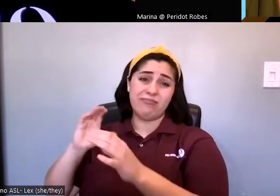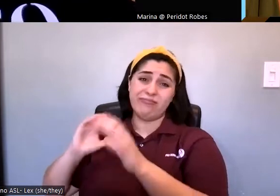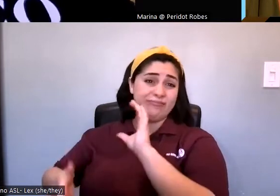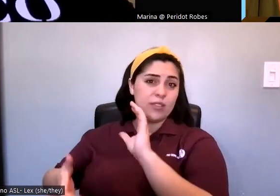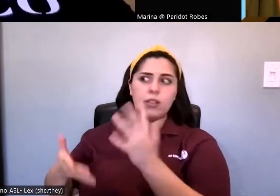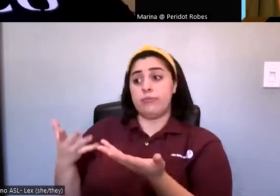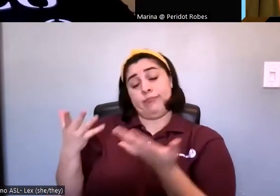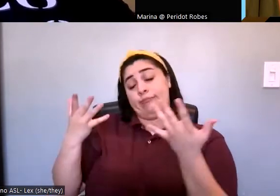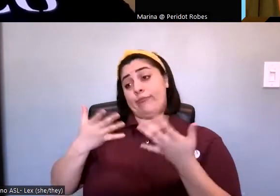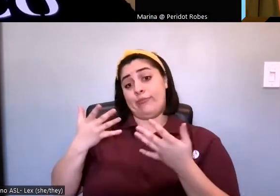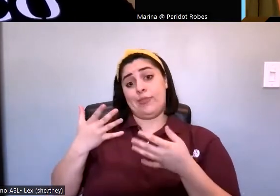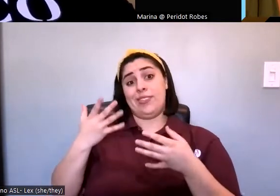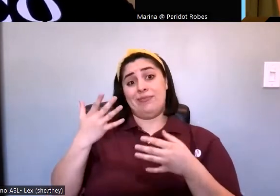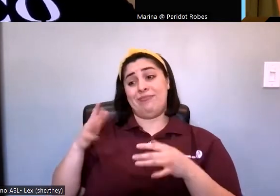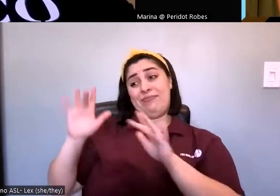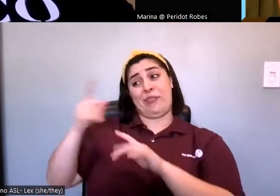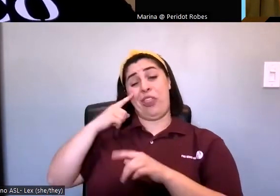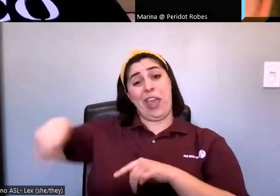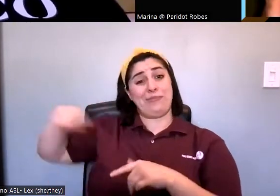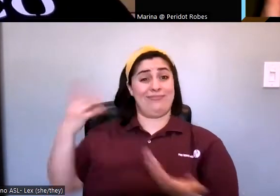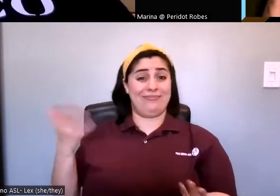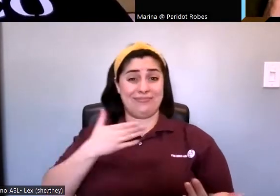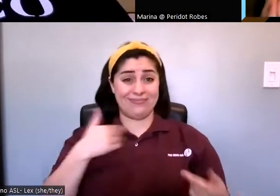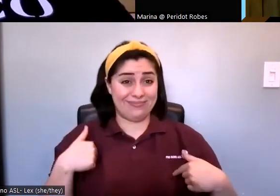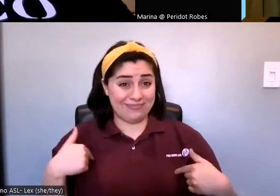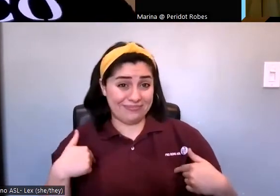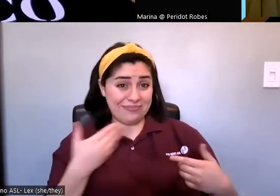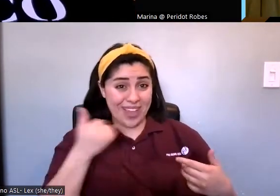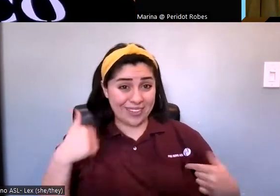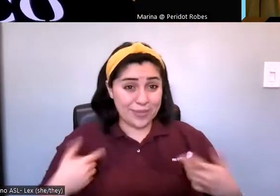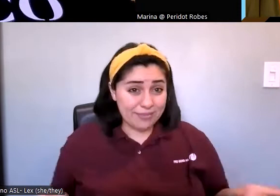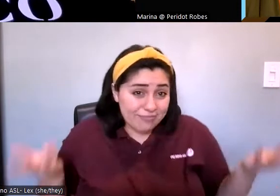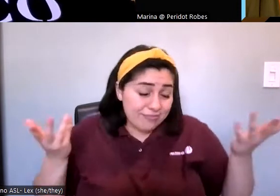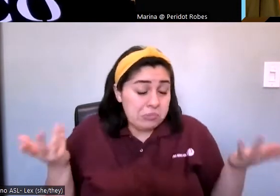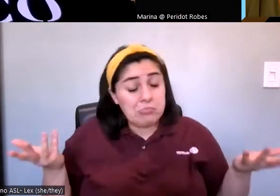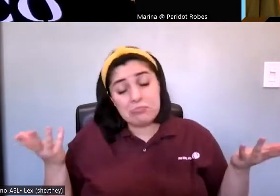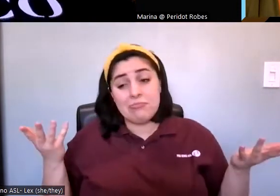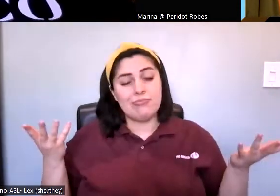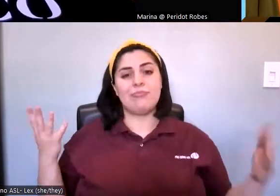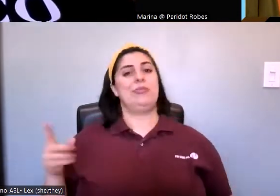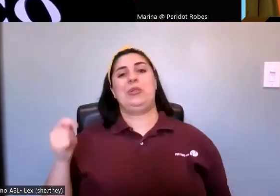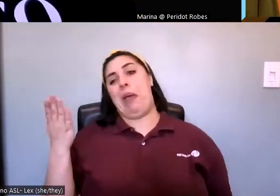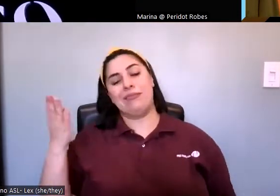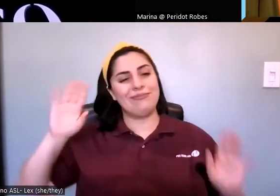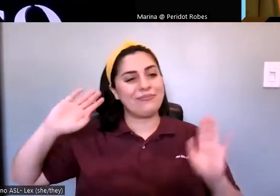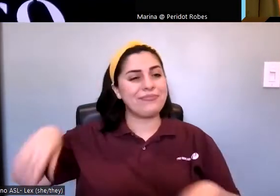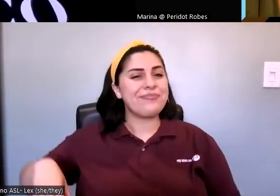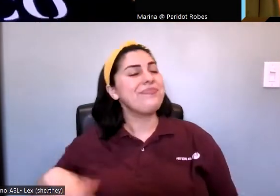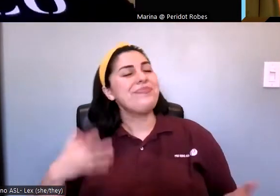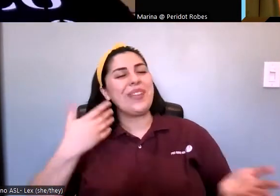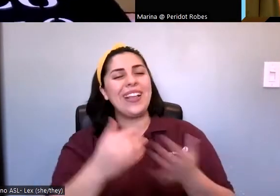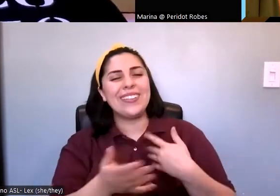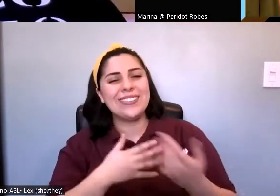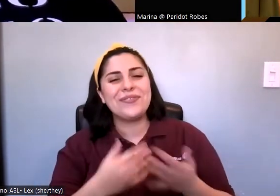missing out, but you know, what can you do? What can you do? But